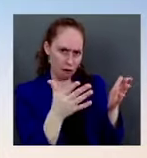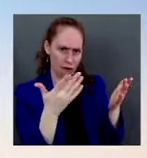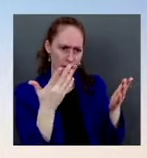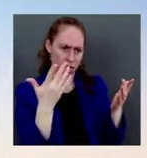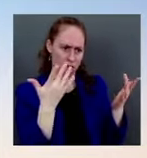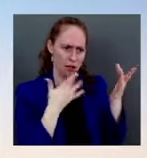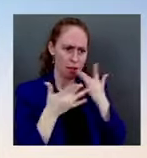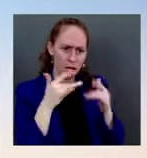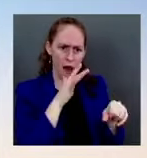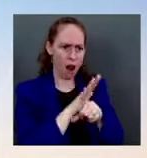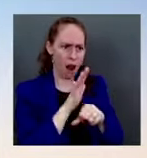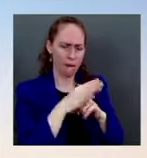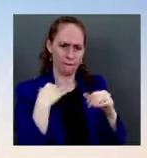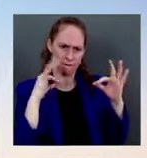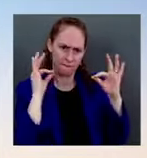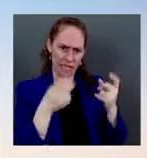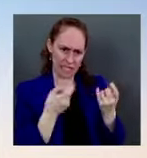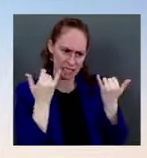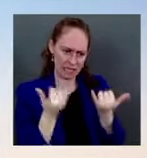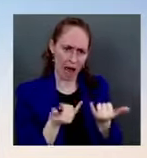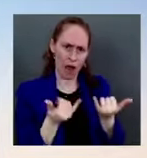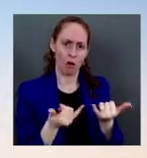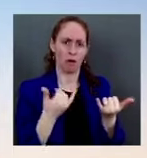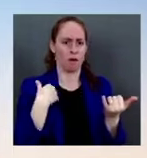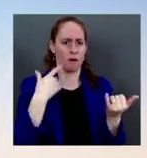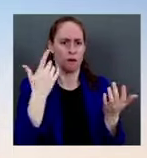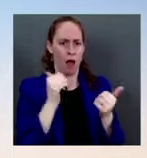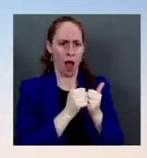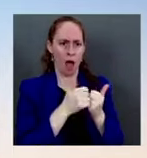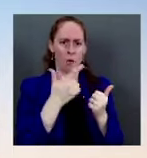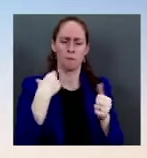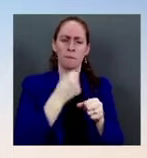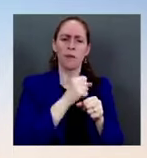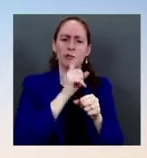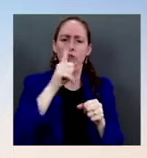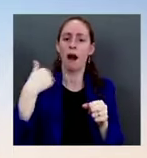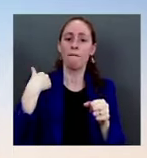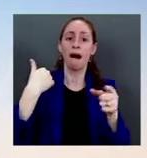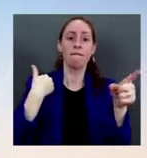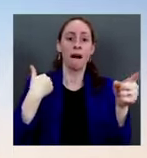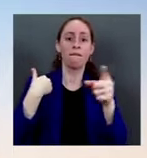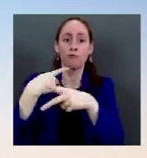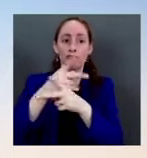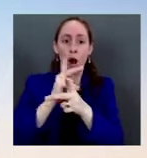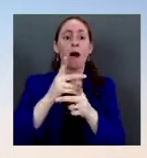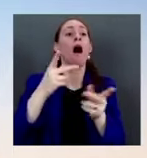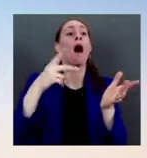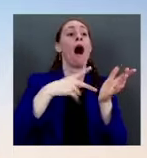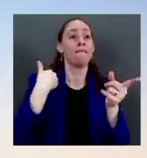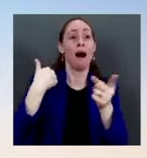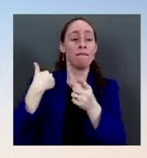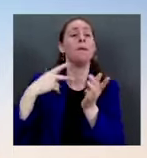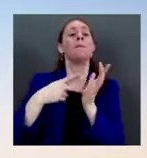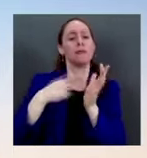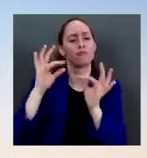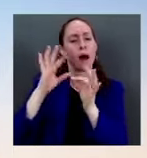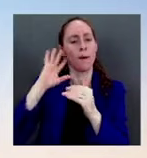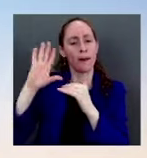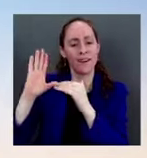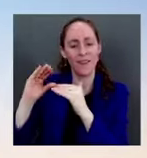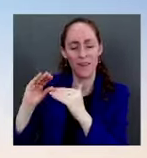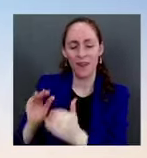is certainly what our objective and our focus is on. Does the White House believe, from an economic perspective, that was the central driver of inflation, or are there other aspects of the